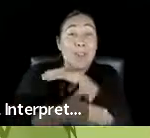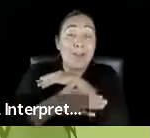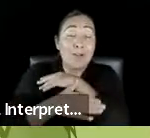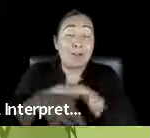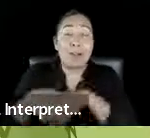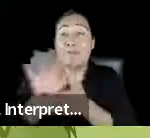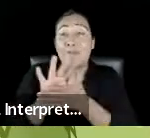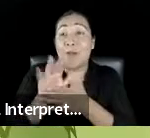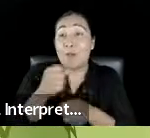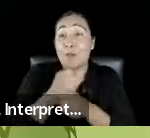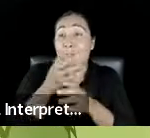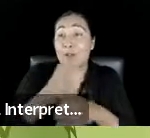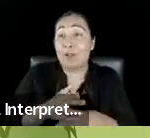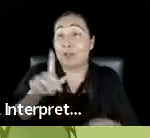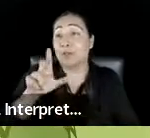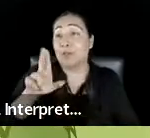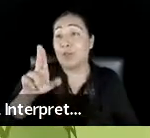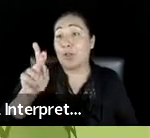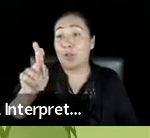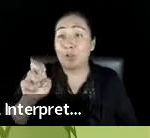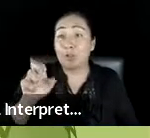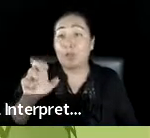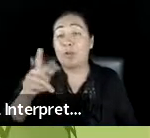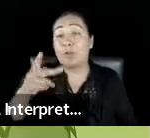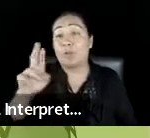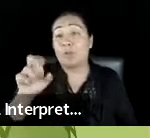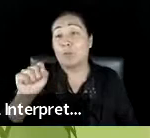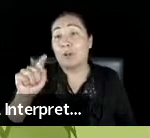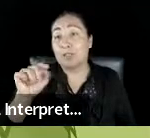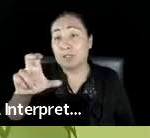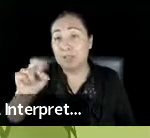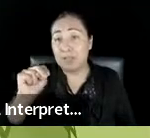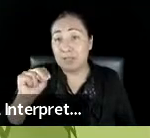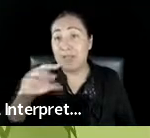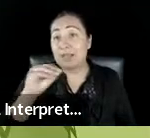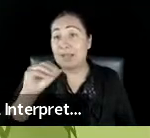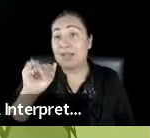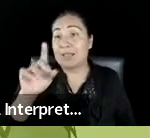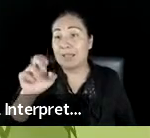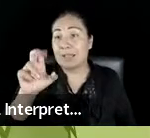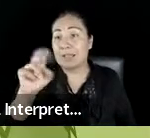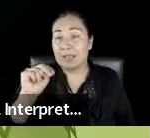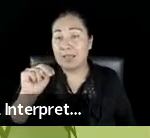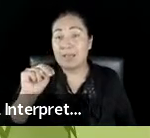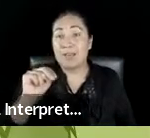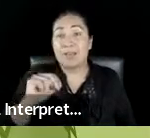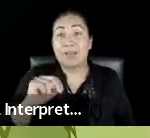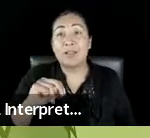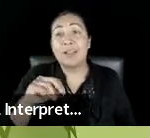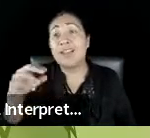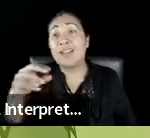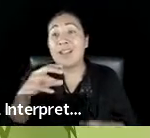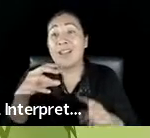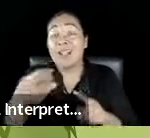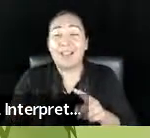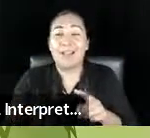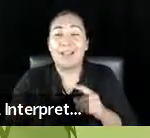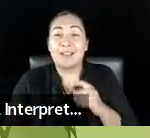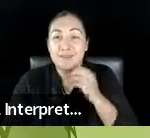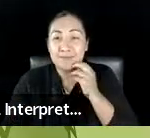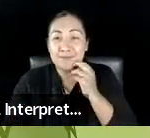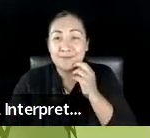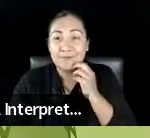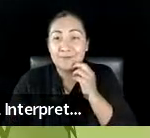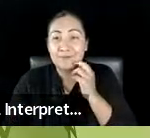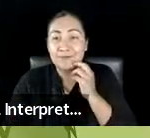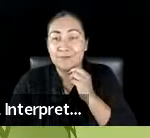Luke Jones, Trinity Kistler, Preston Putri, and Aiden Rader. Howard, as well as Howard Chase II, with support